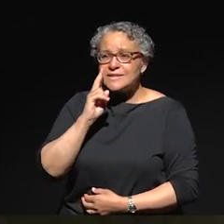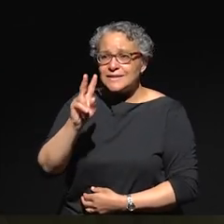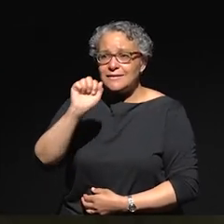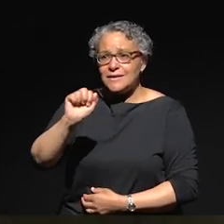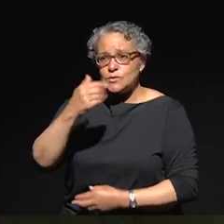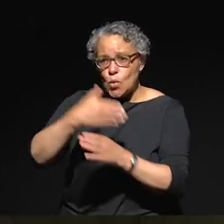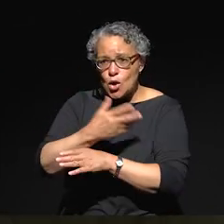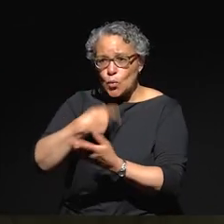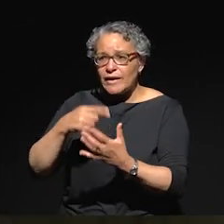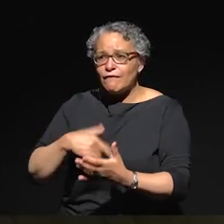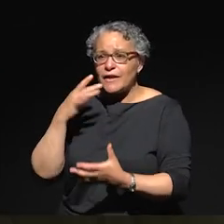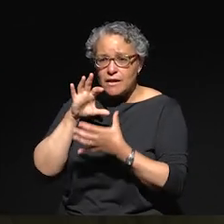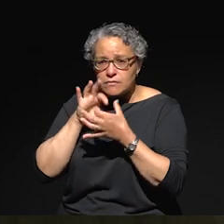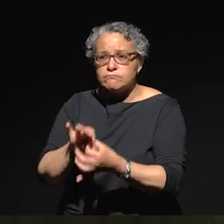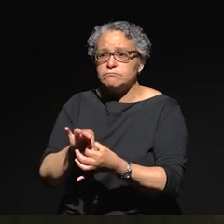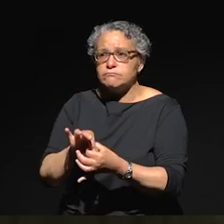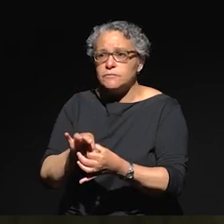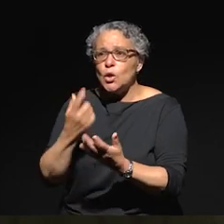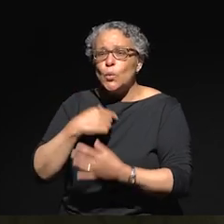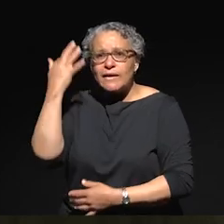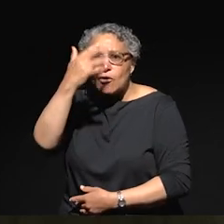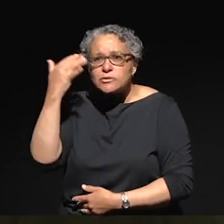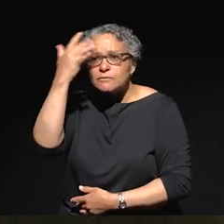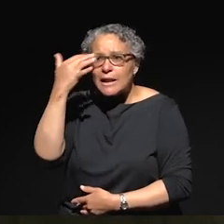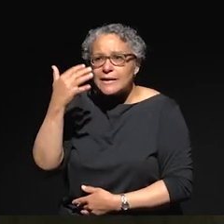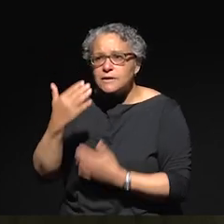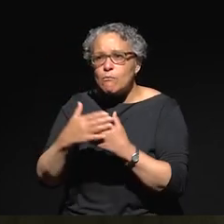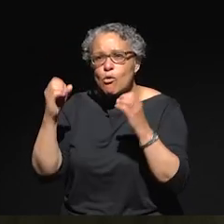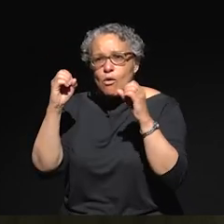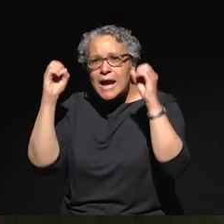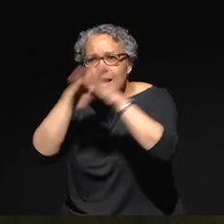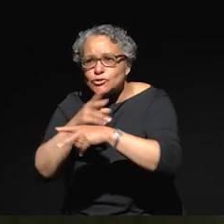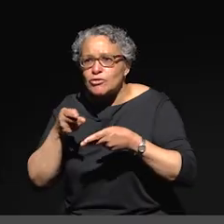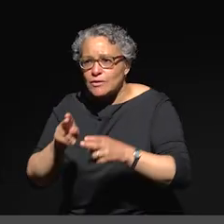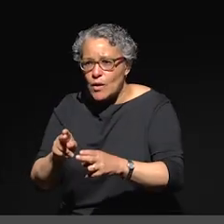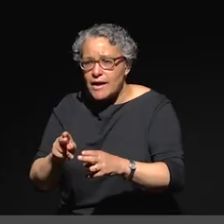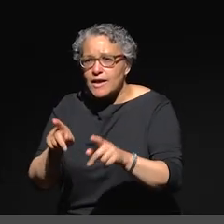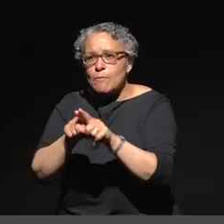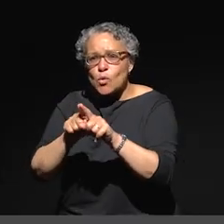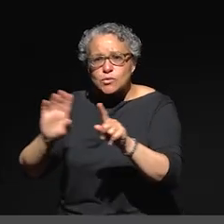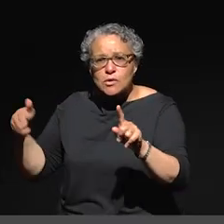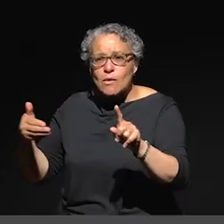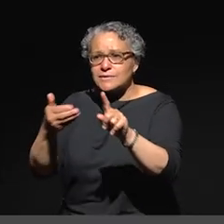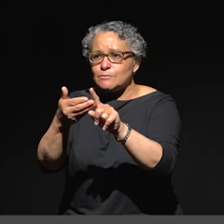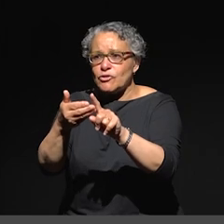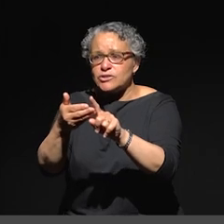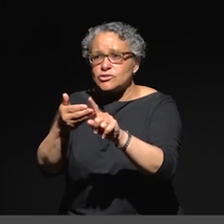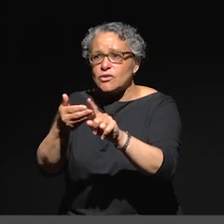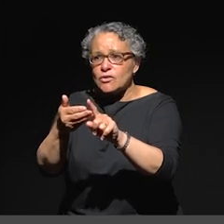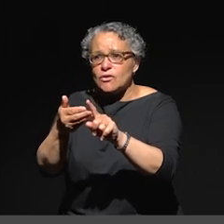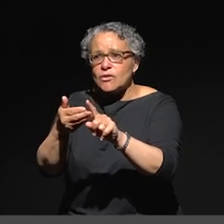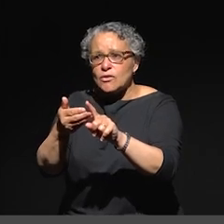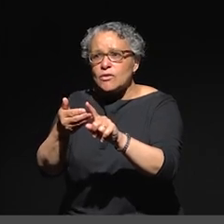end of the exhibition, and that we contemplate in a more abstract, but an aspirational, but also in a way